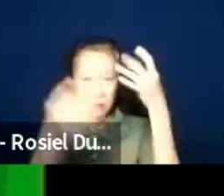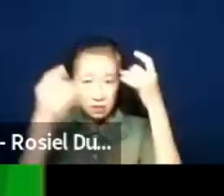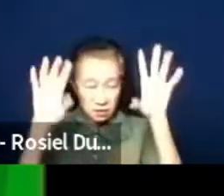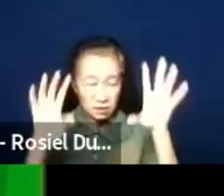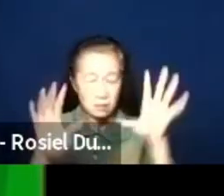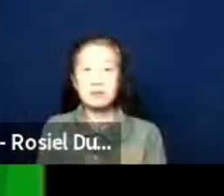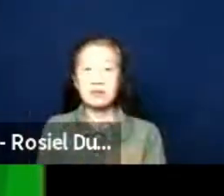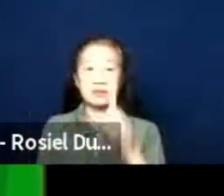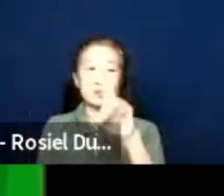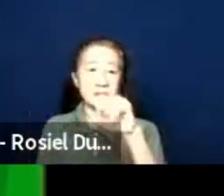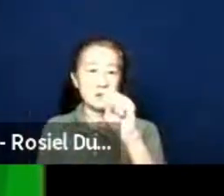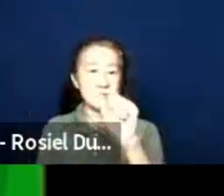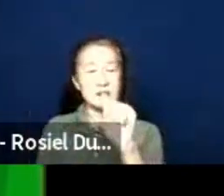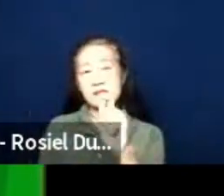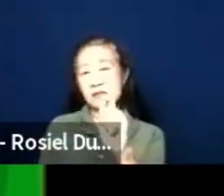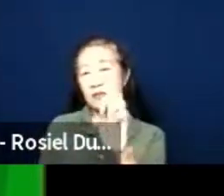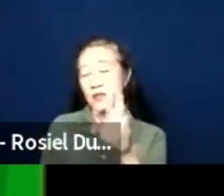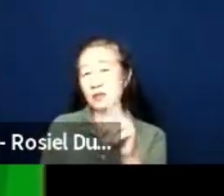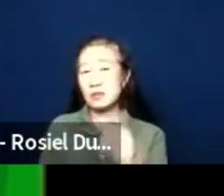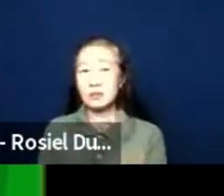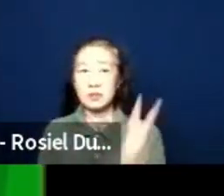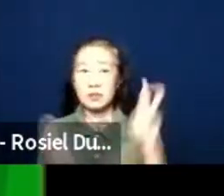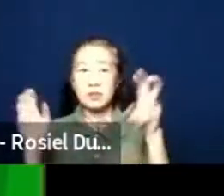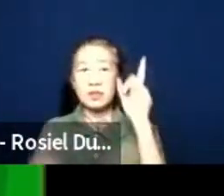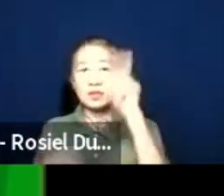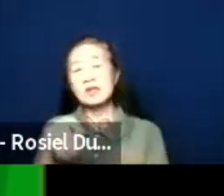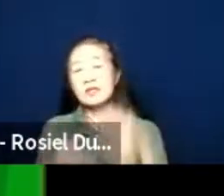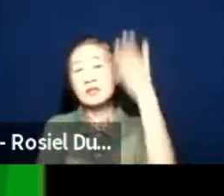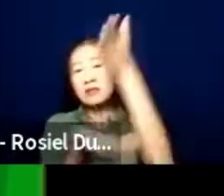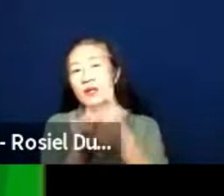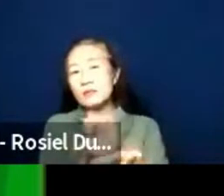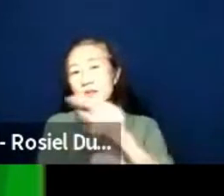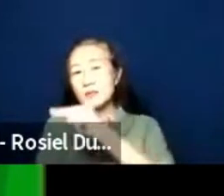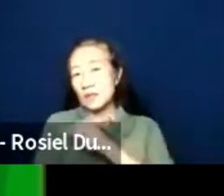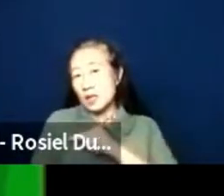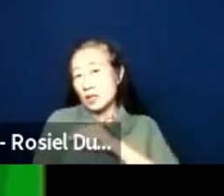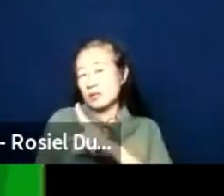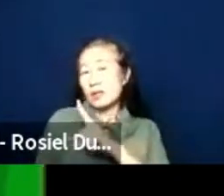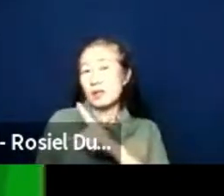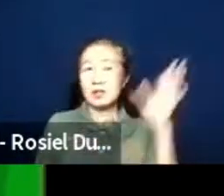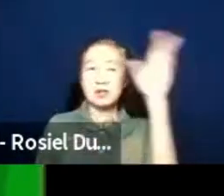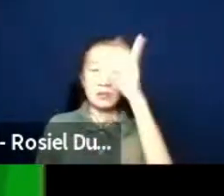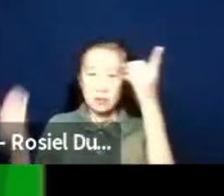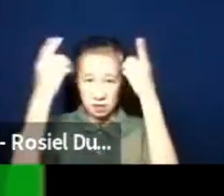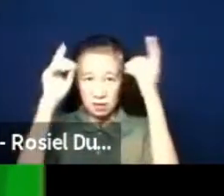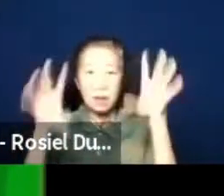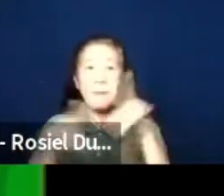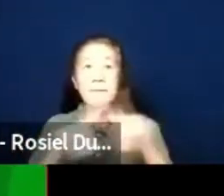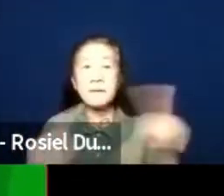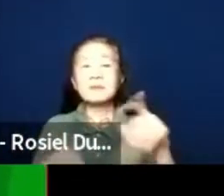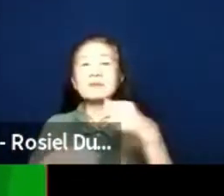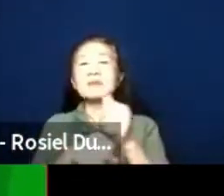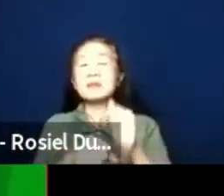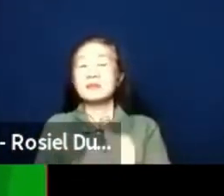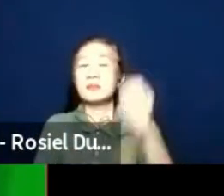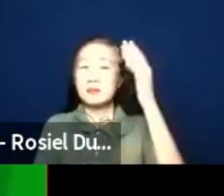Here, just a quote, we cannot stop natural disasters, but we can arm ourselves